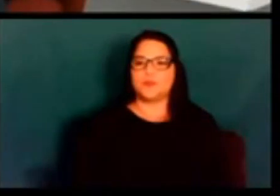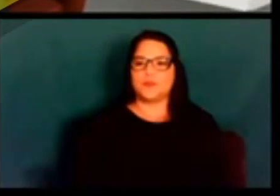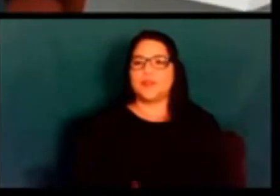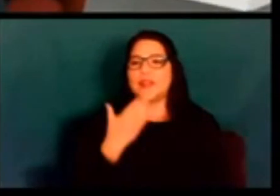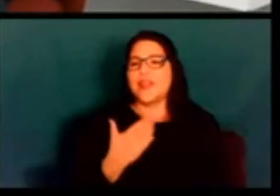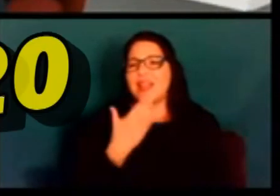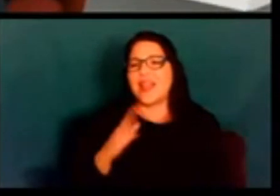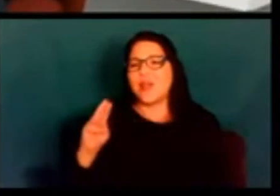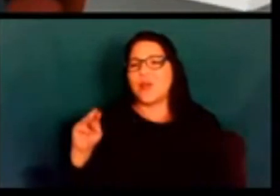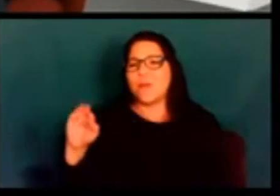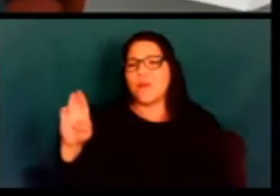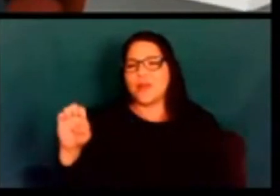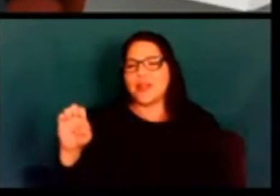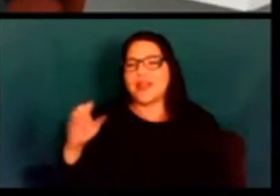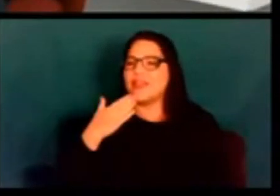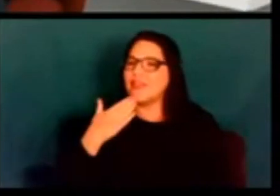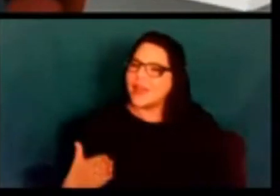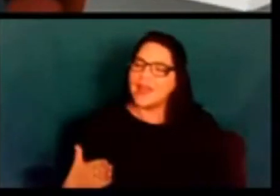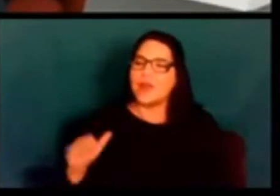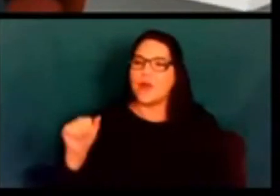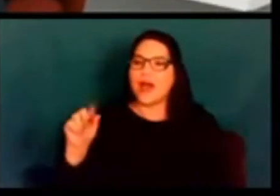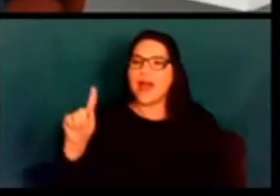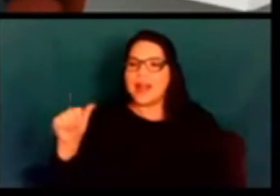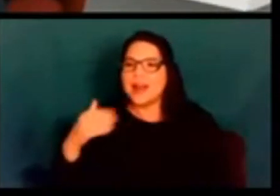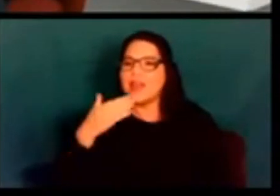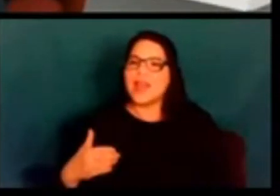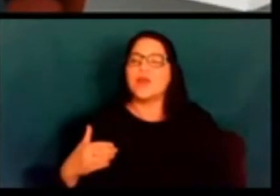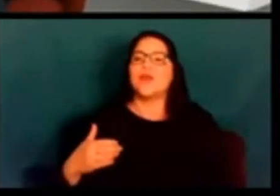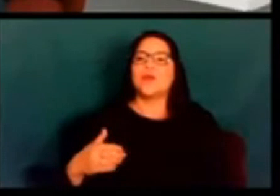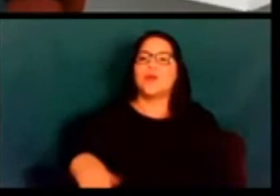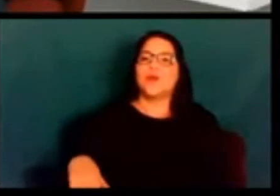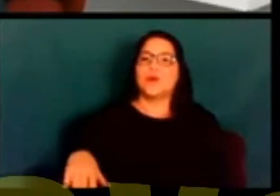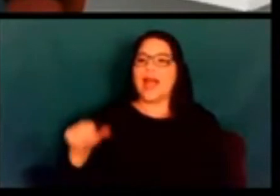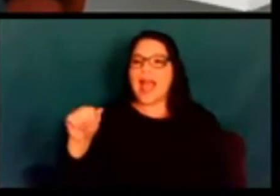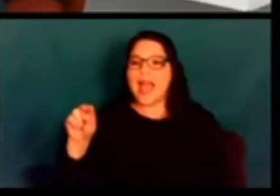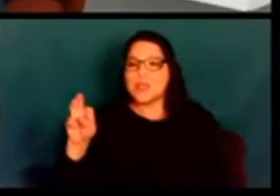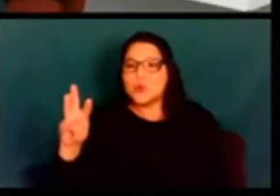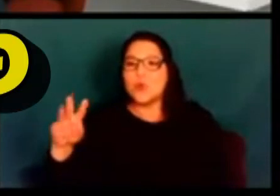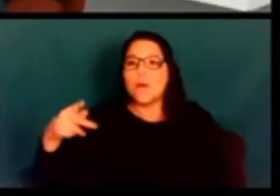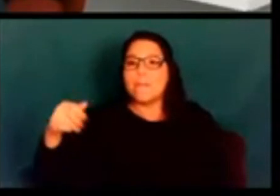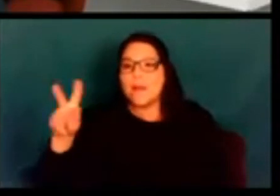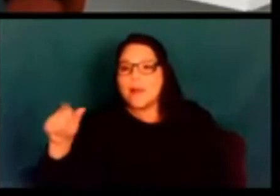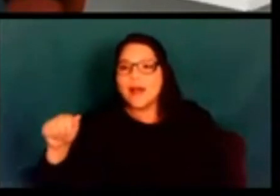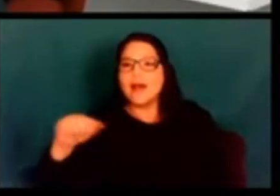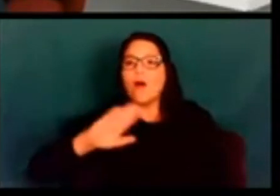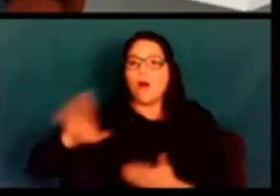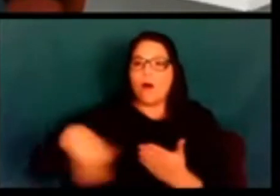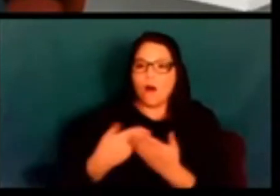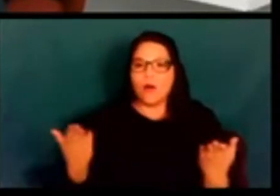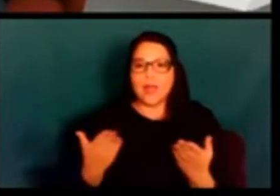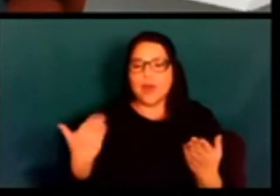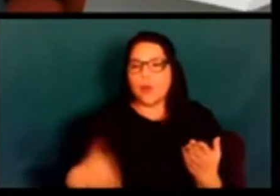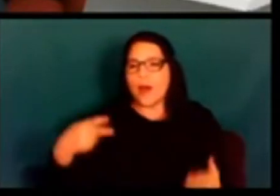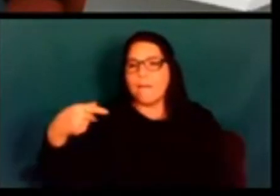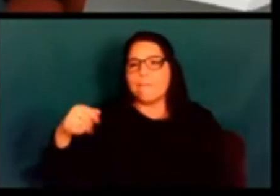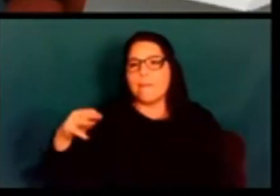Thank you, Marie. Thank you, Anita. Thank you, Denise, Thank you. Andrew, Pamela, everybody here at PAM. Thank